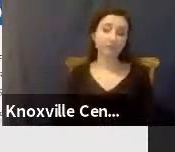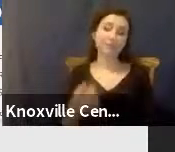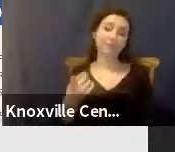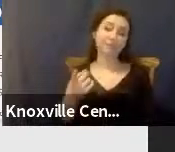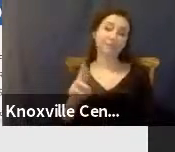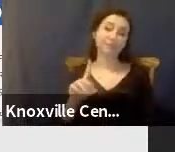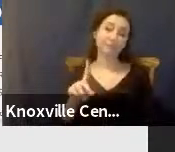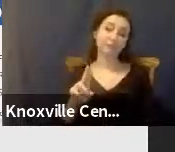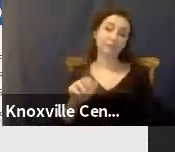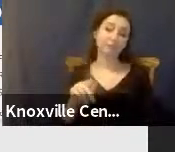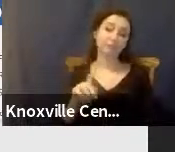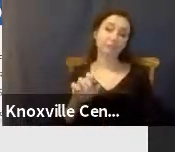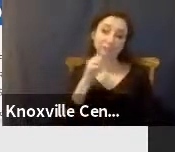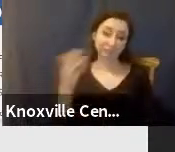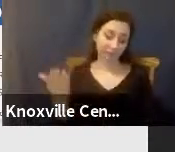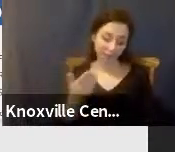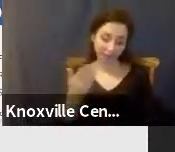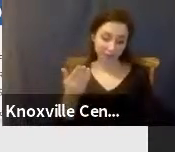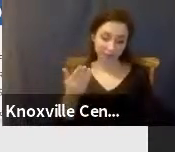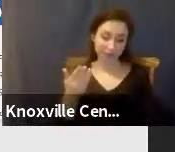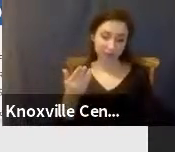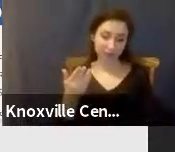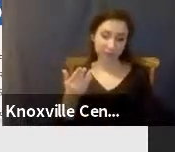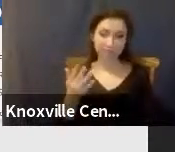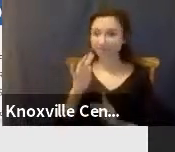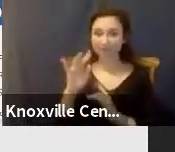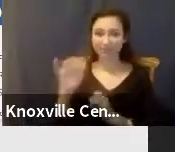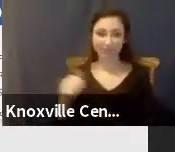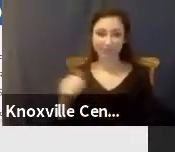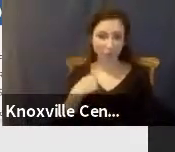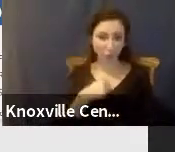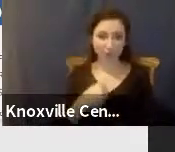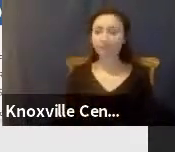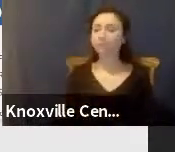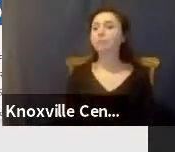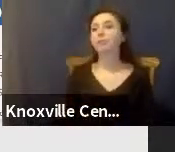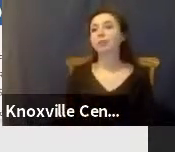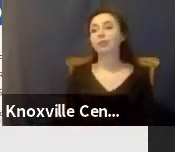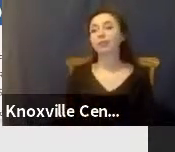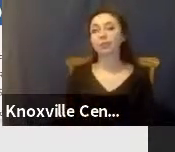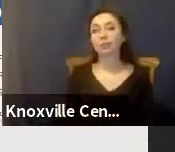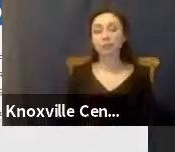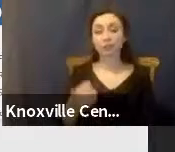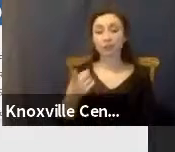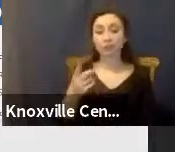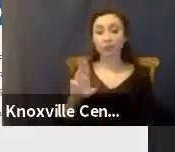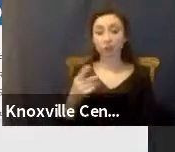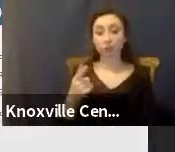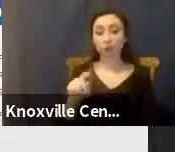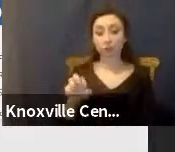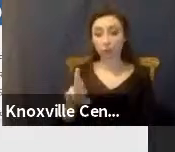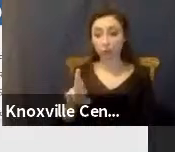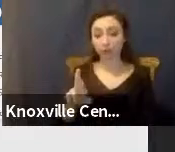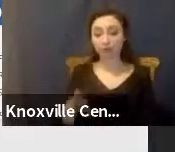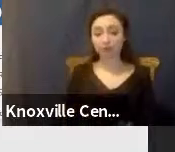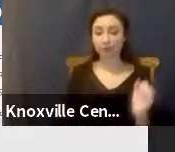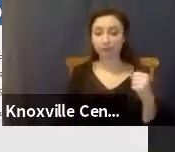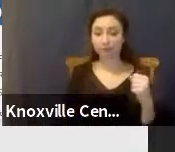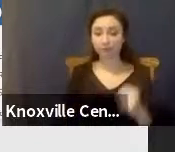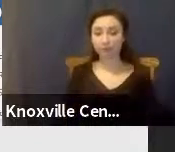Drake. Nope, she left. Sorry. Dr. Gocher.